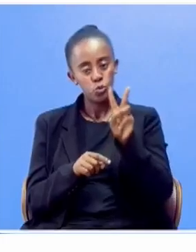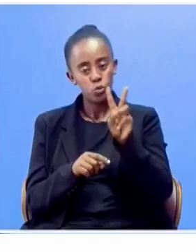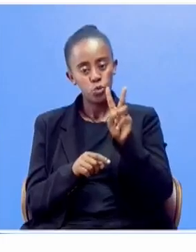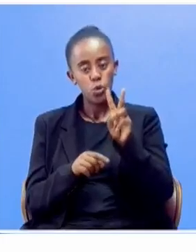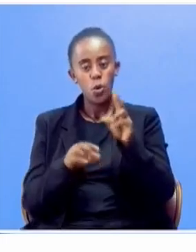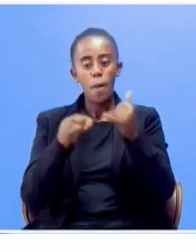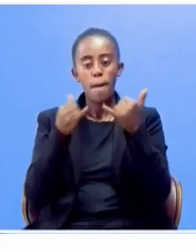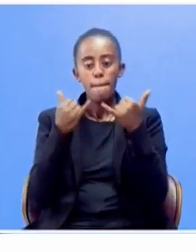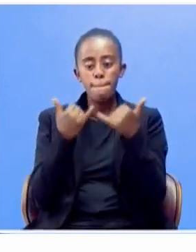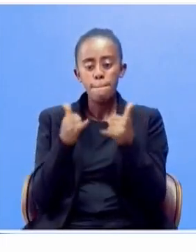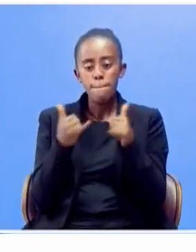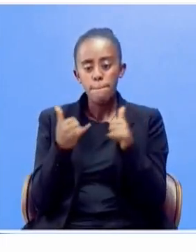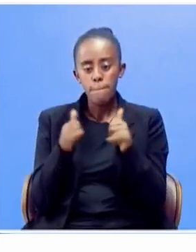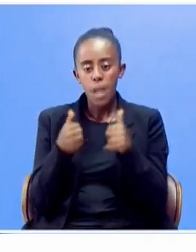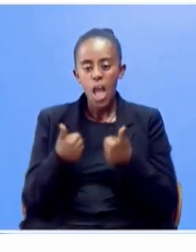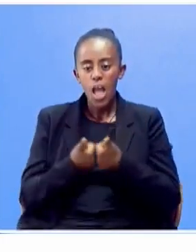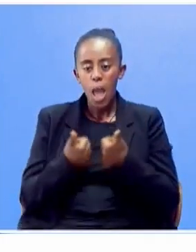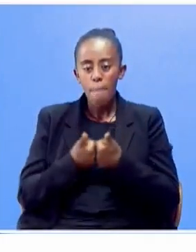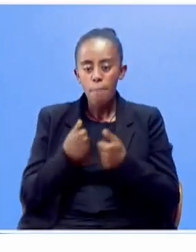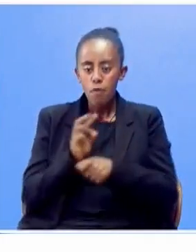playing video games.